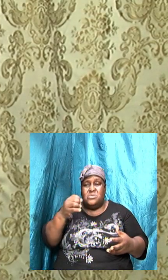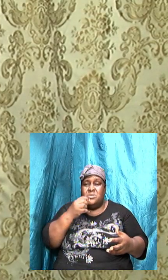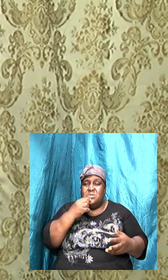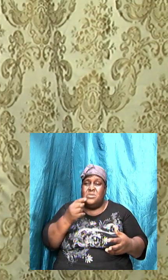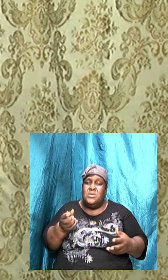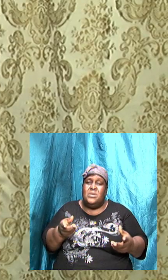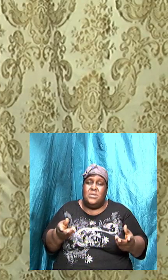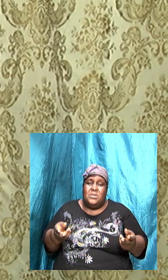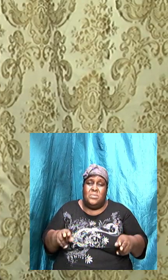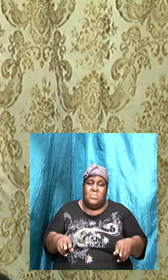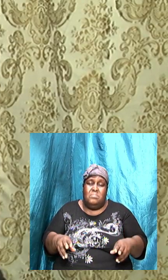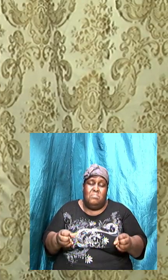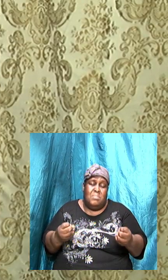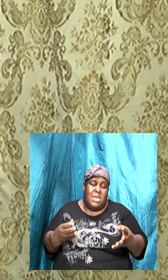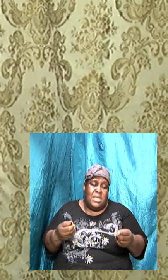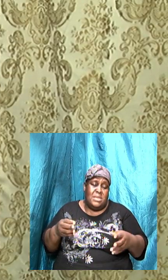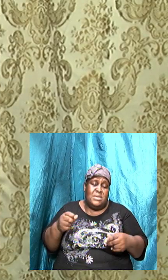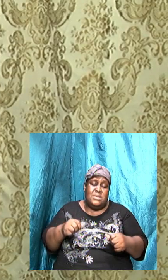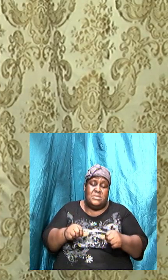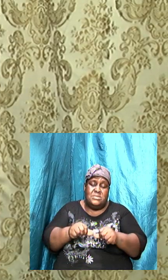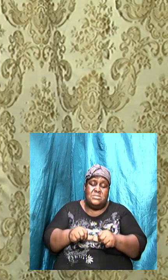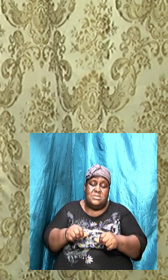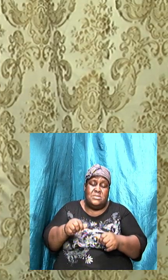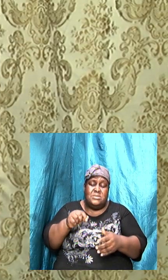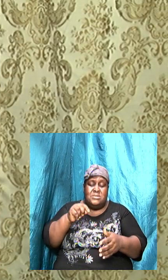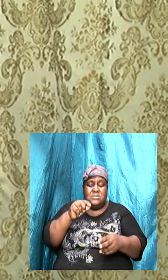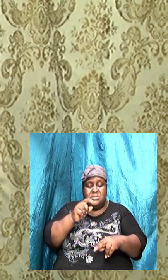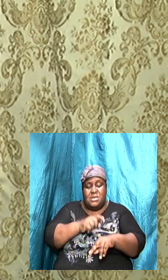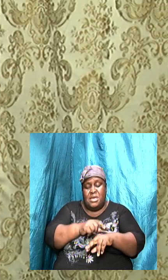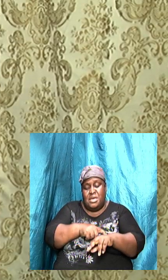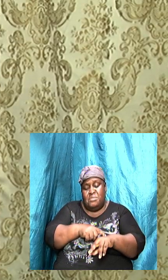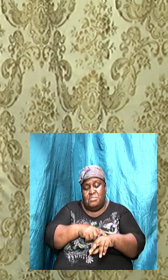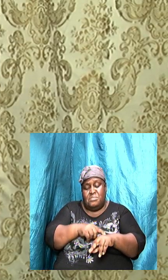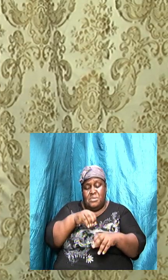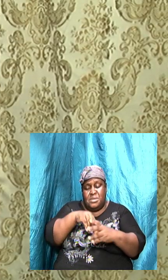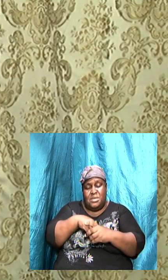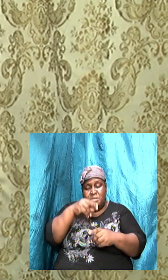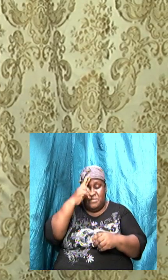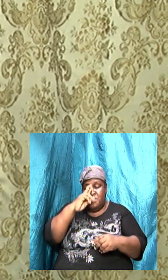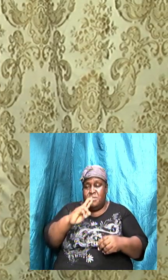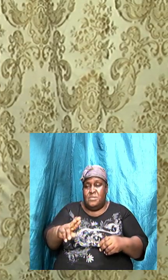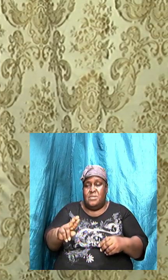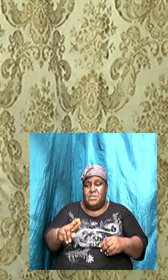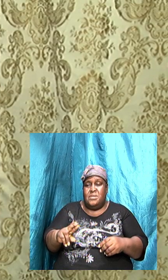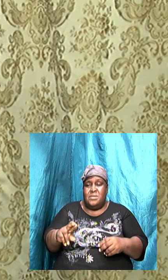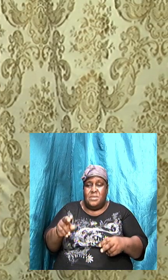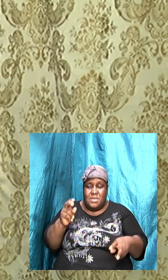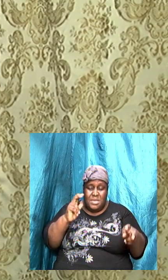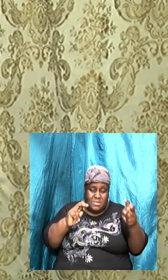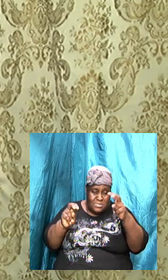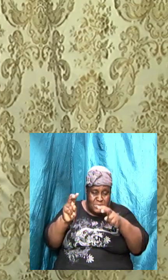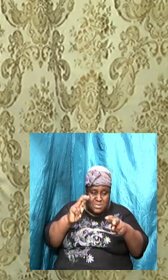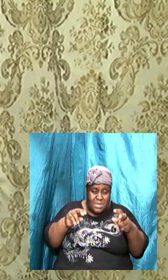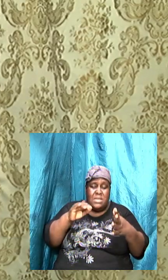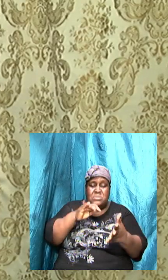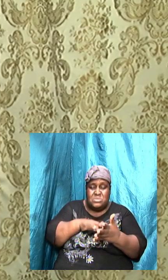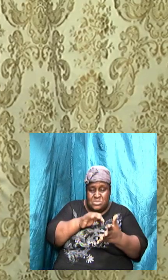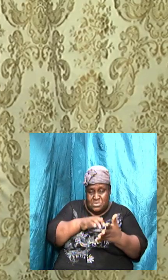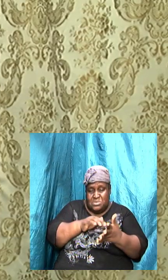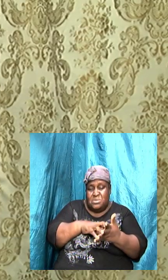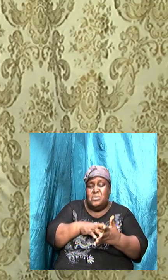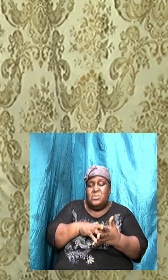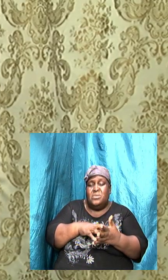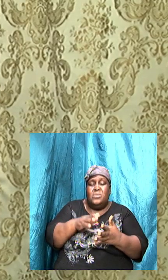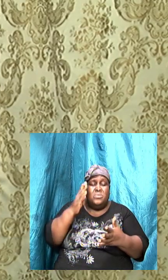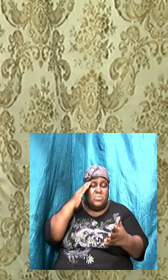of time in Revelation trying to put together and size it up so that they can have a feel for what is to come